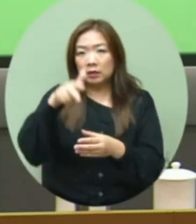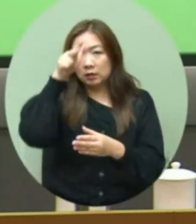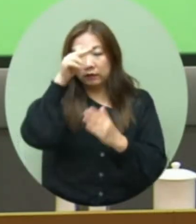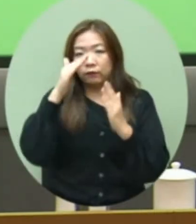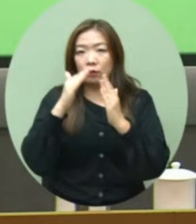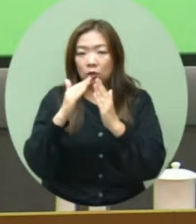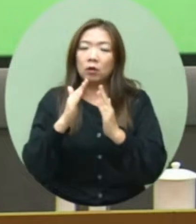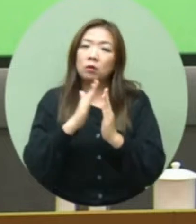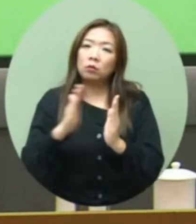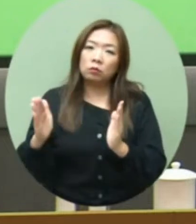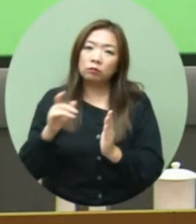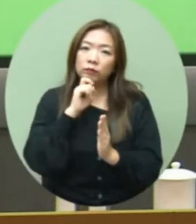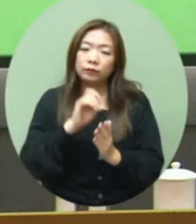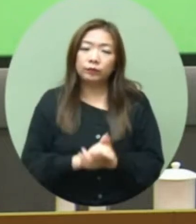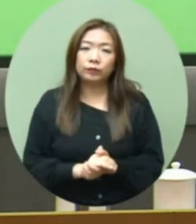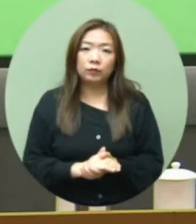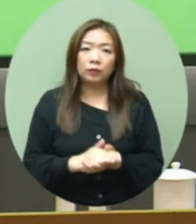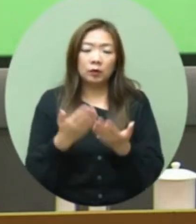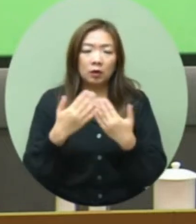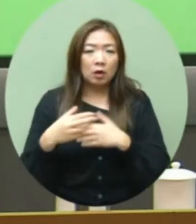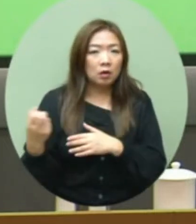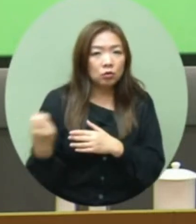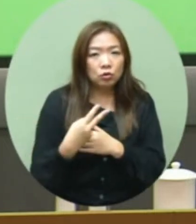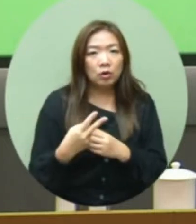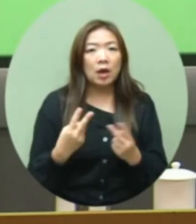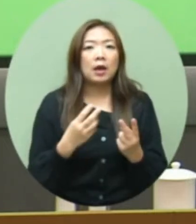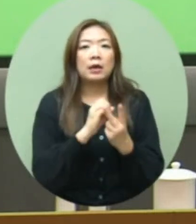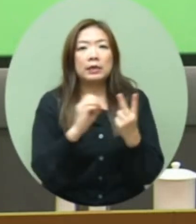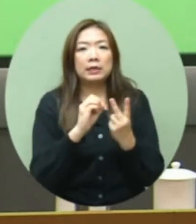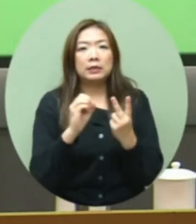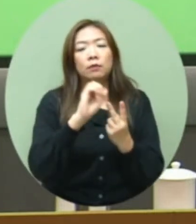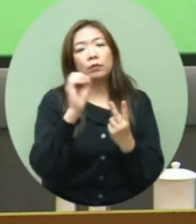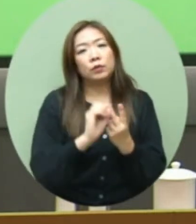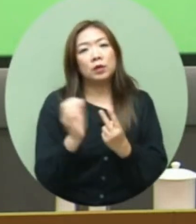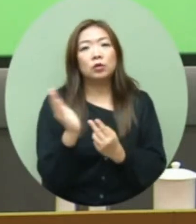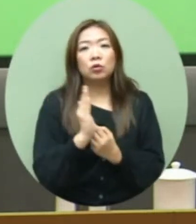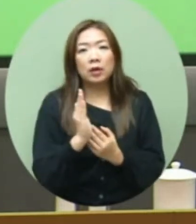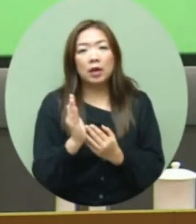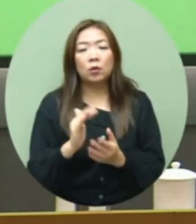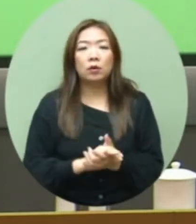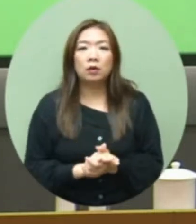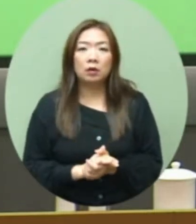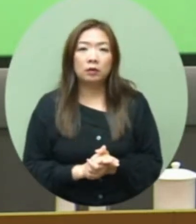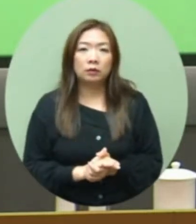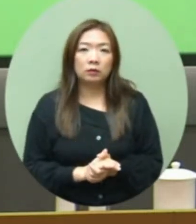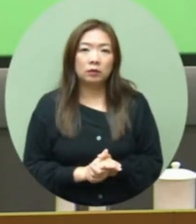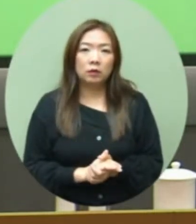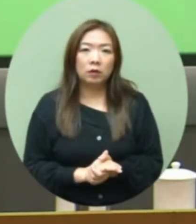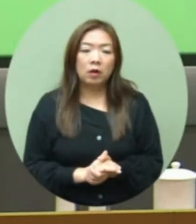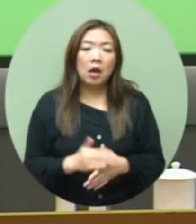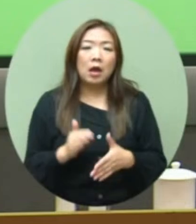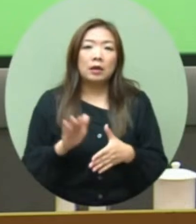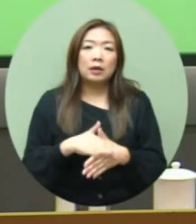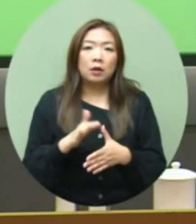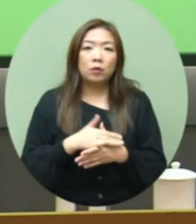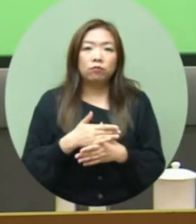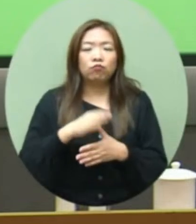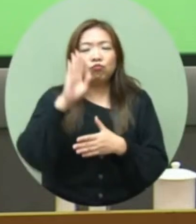40% of these households are eligible for public housing and are there on the waiting list. And